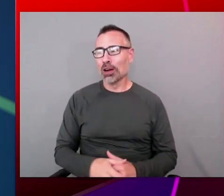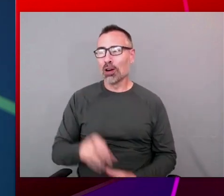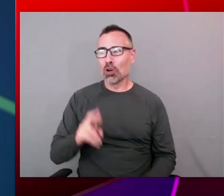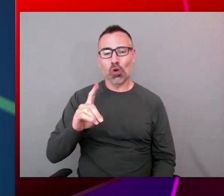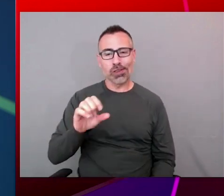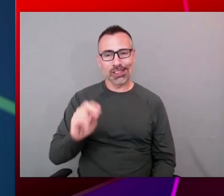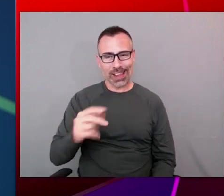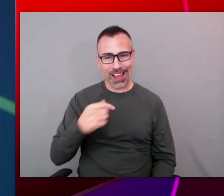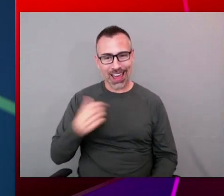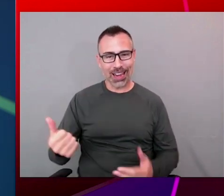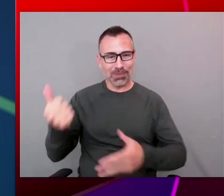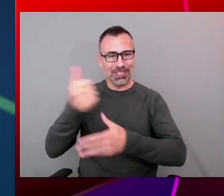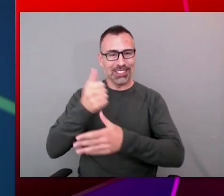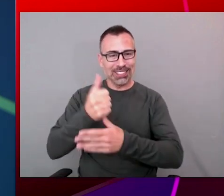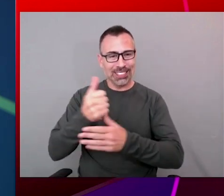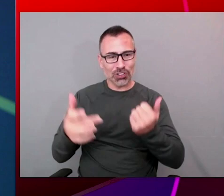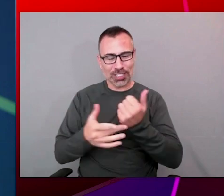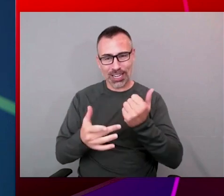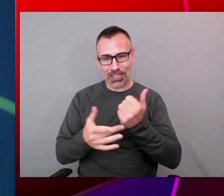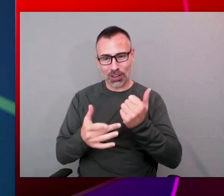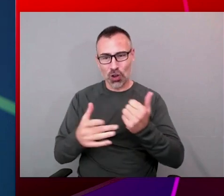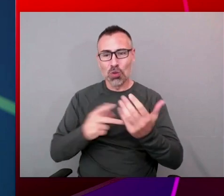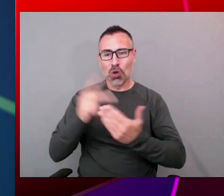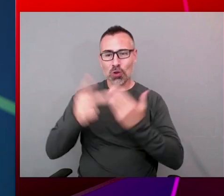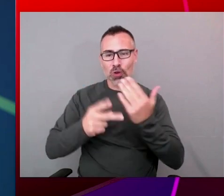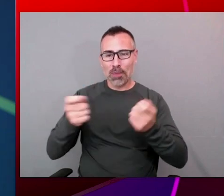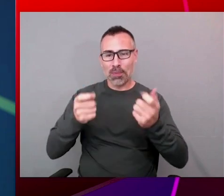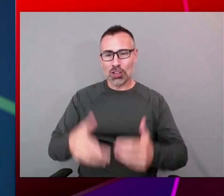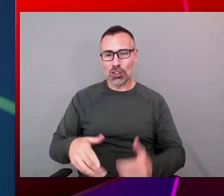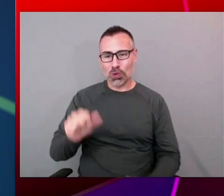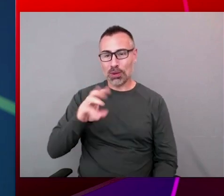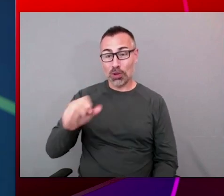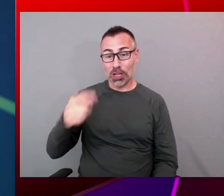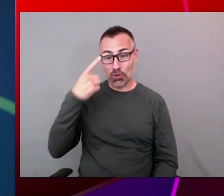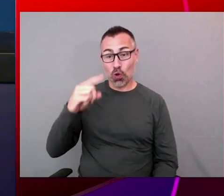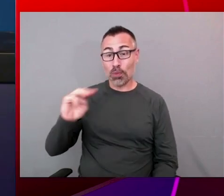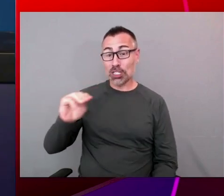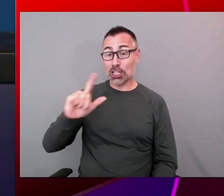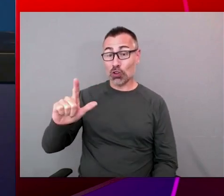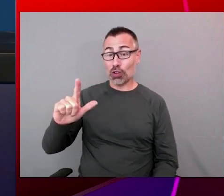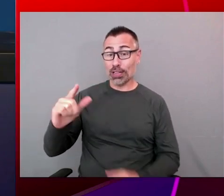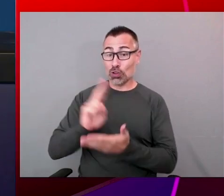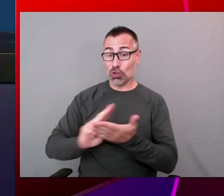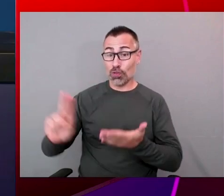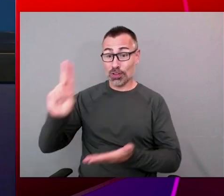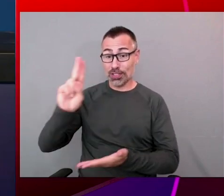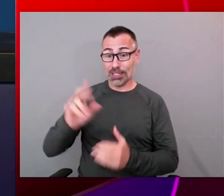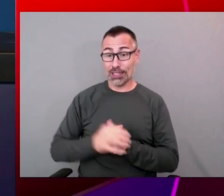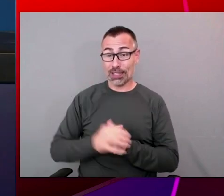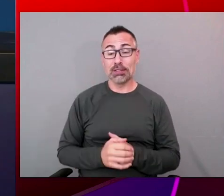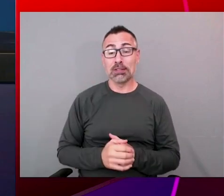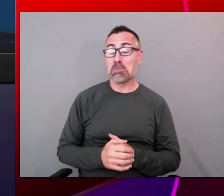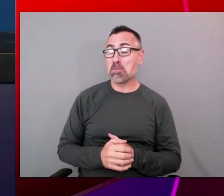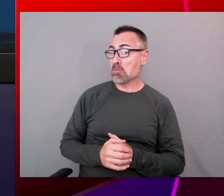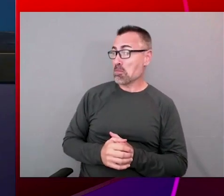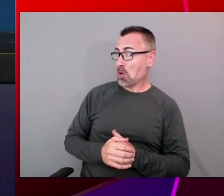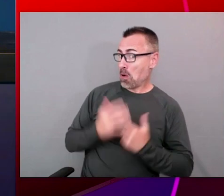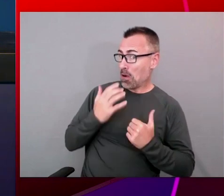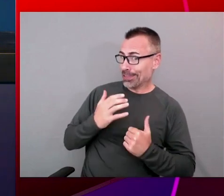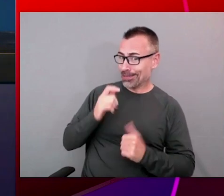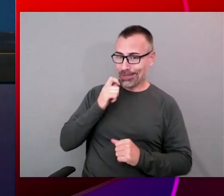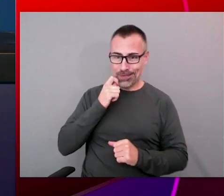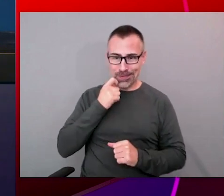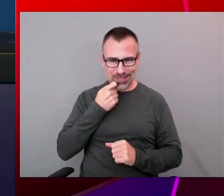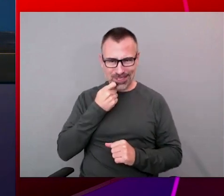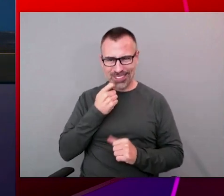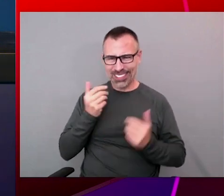with AWS Machine Learning University. Awesome. Yeah. Cool. All right, so let's dive right in. Okay. Please tell us, what